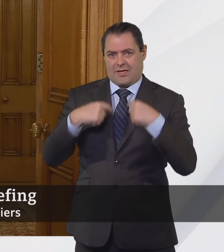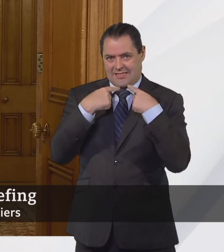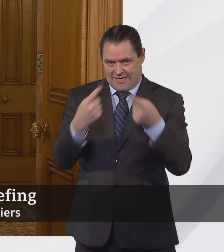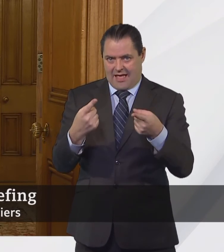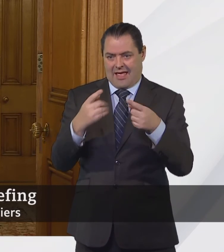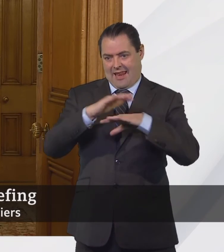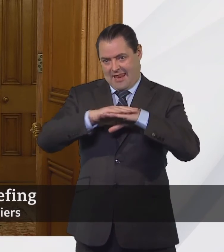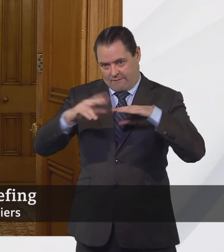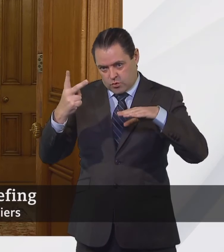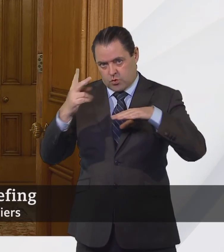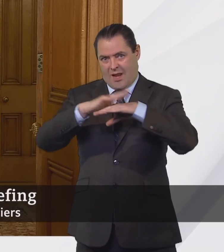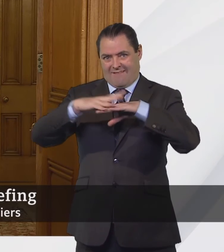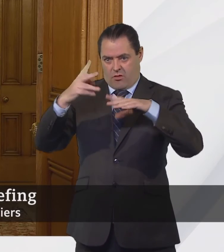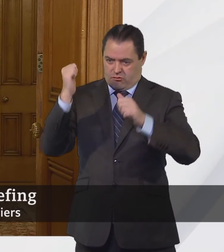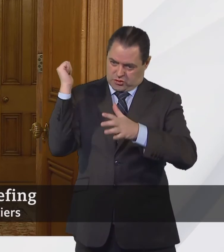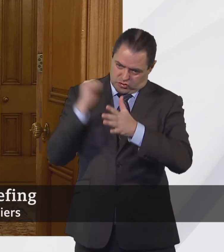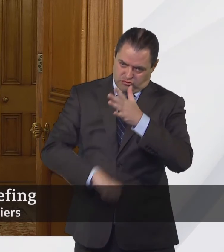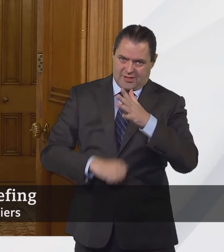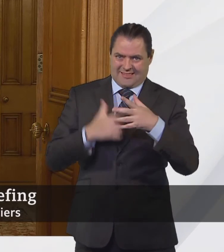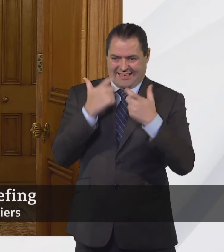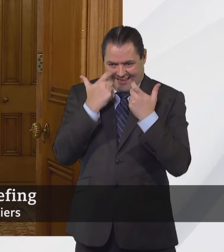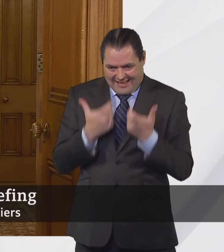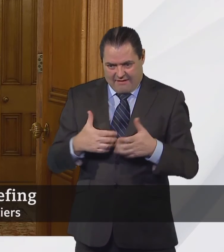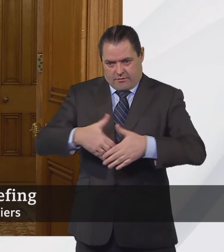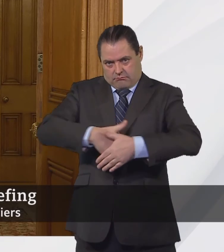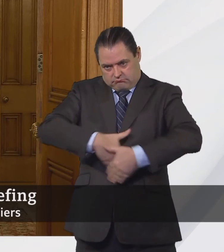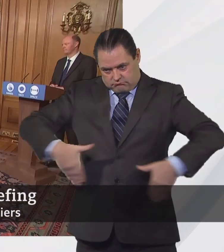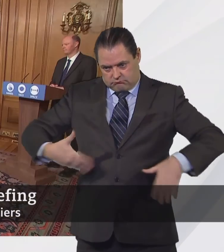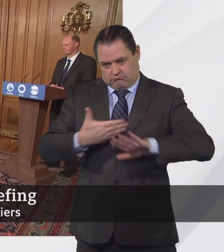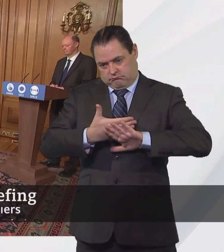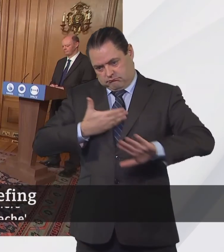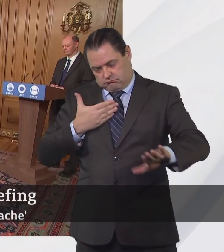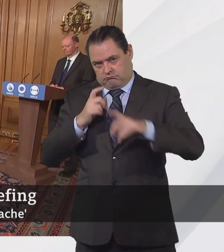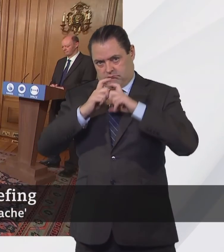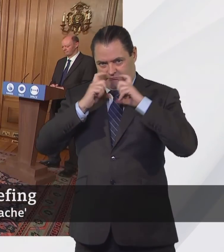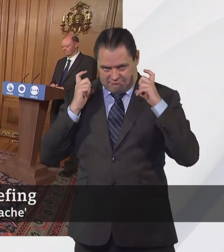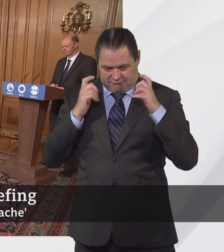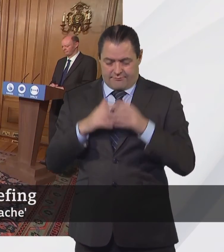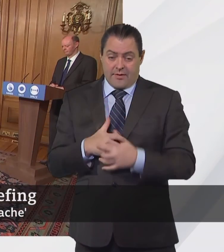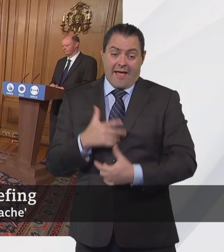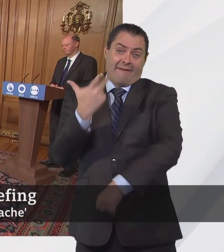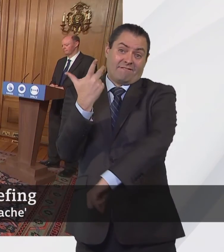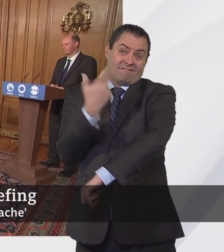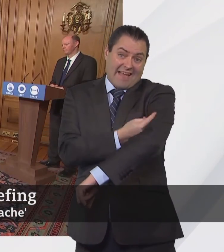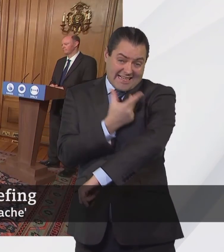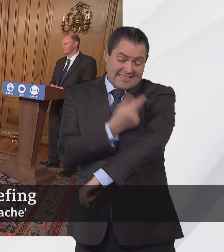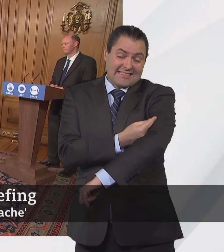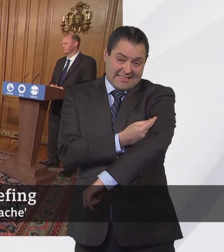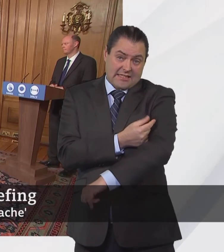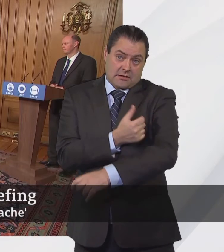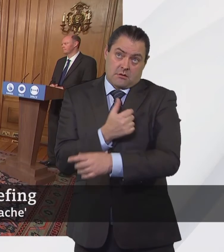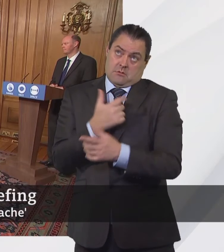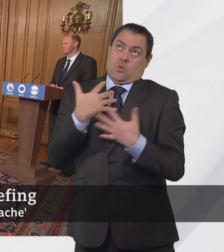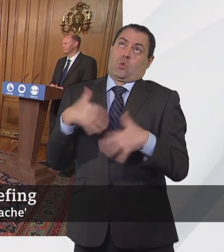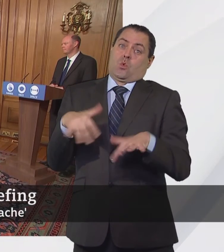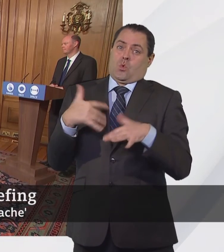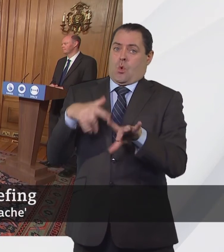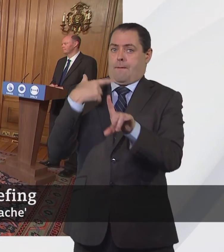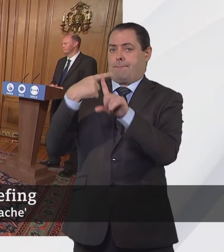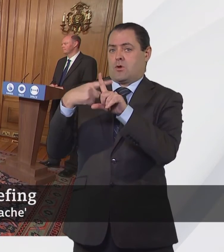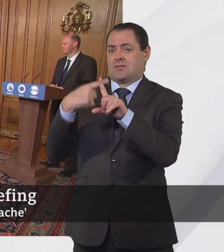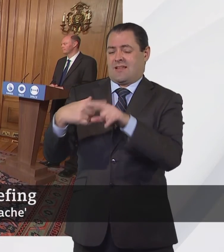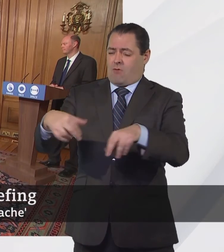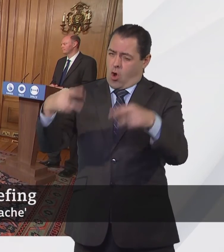happen. The vaccine, as Chris and Patrick have said, offers a real hope, and then there